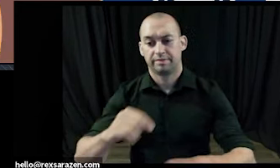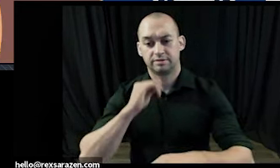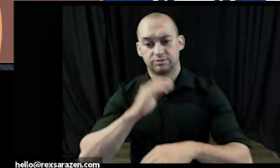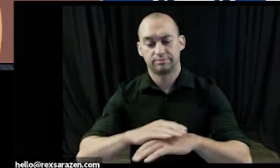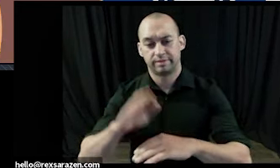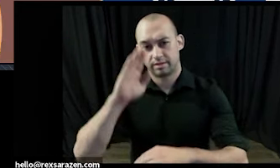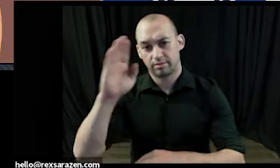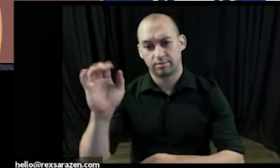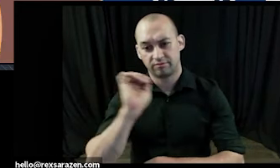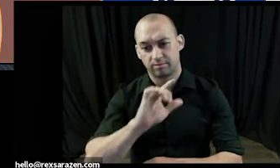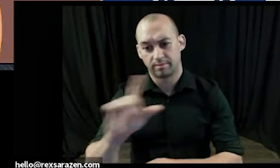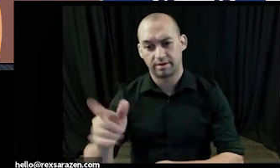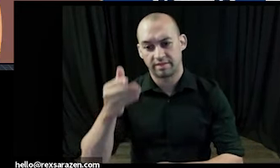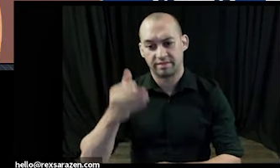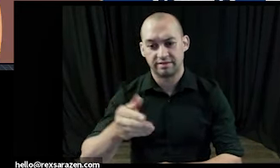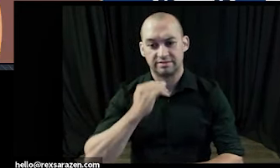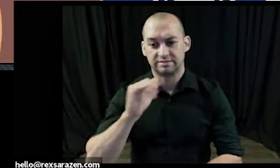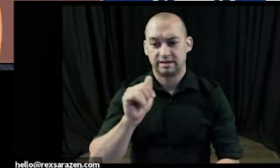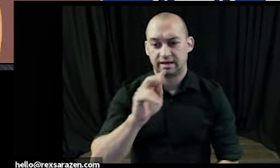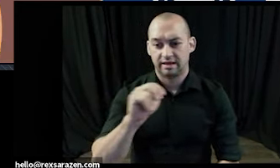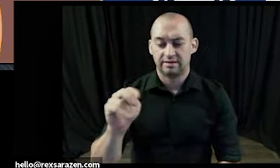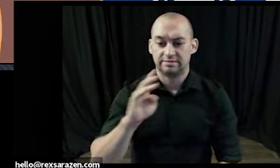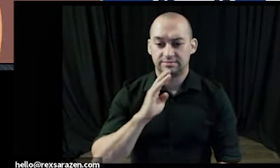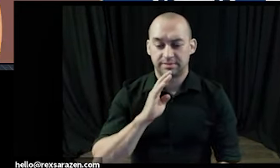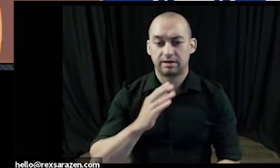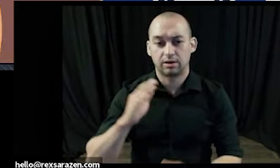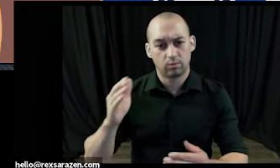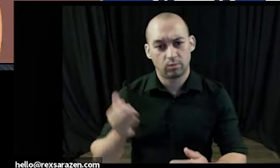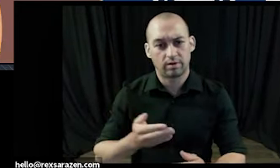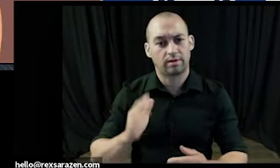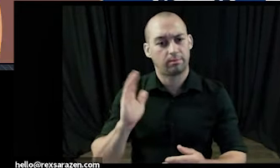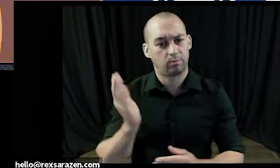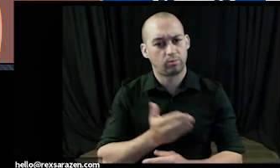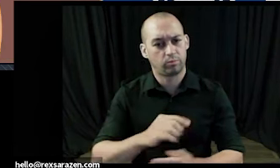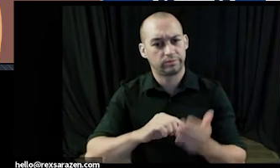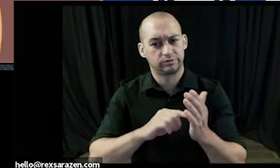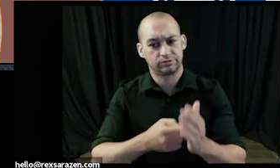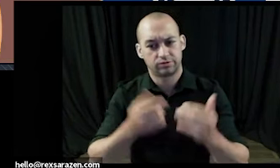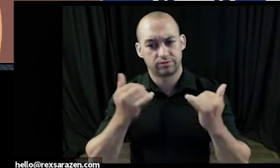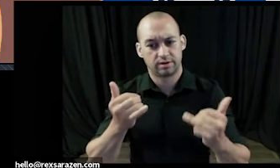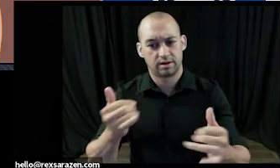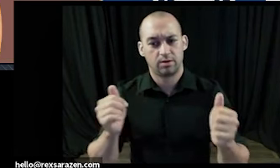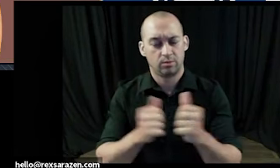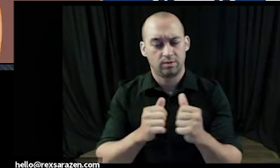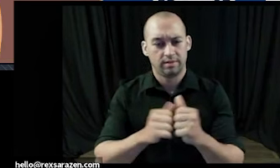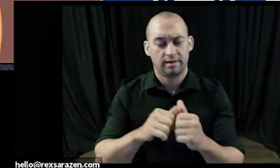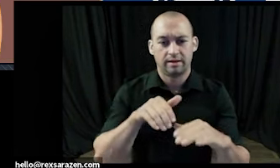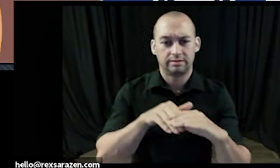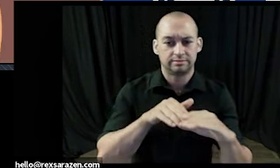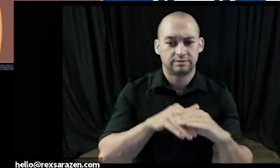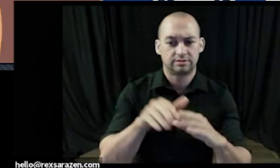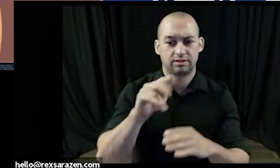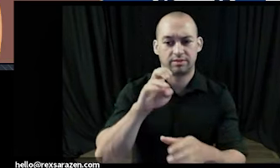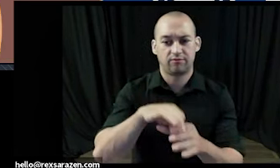Hello, everybody. This is Anne speaking. Welcome. We're going to get started right now with the Access the Vote